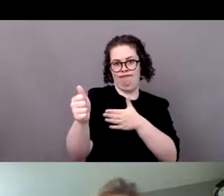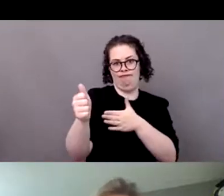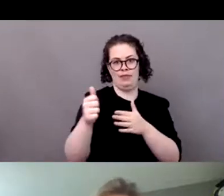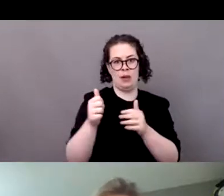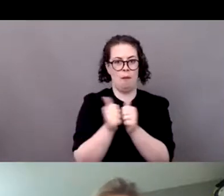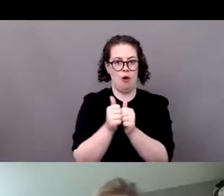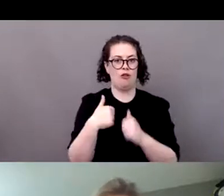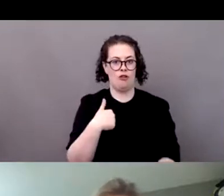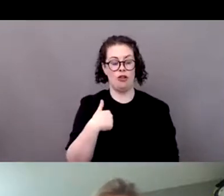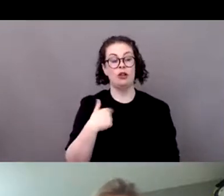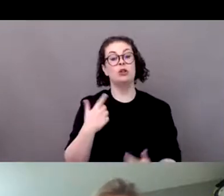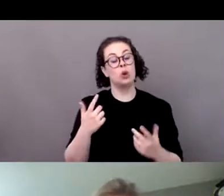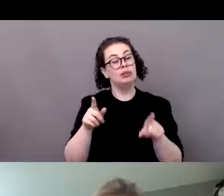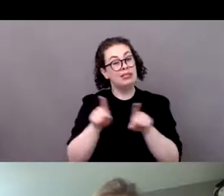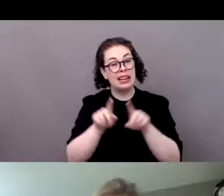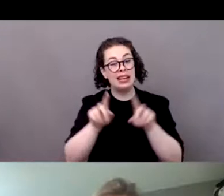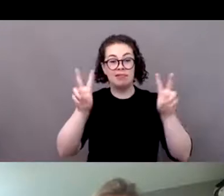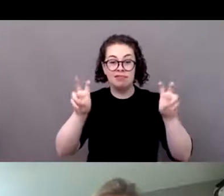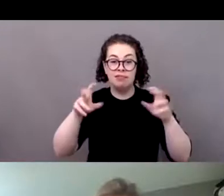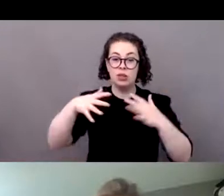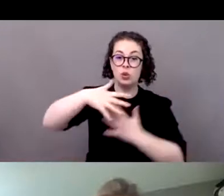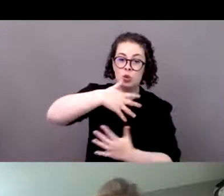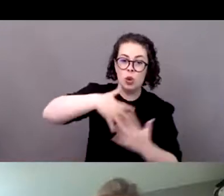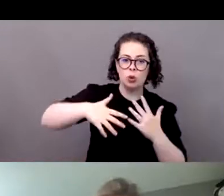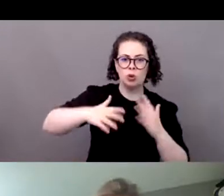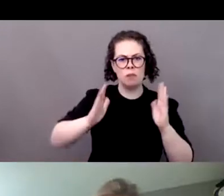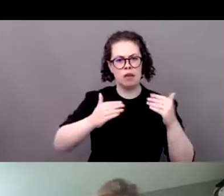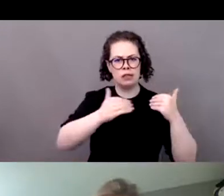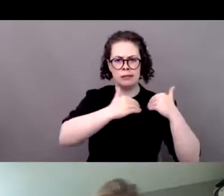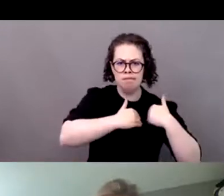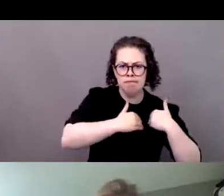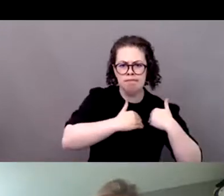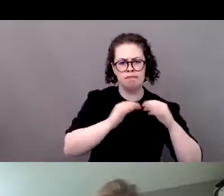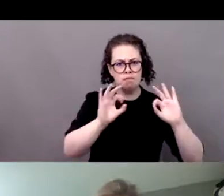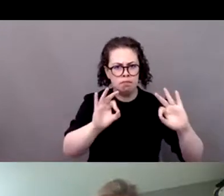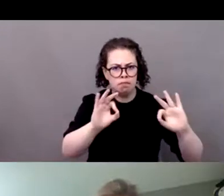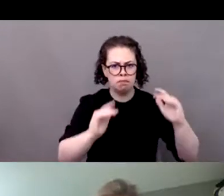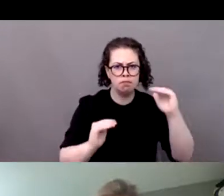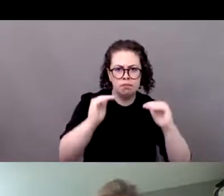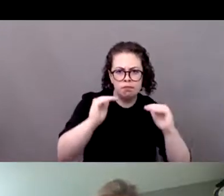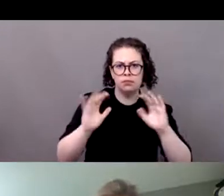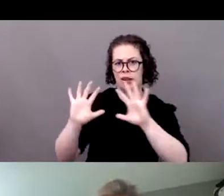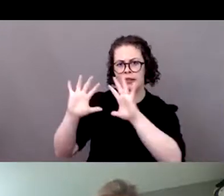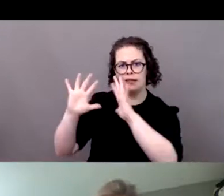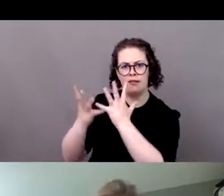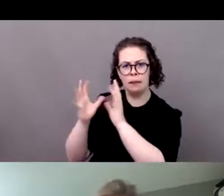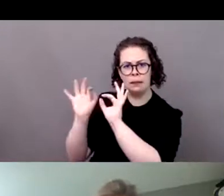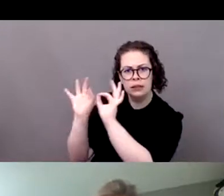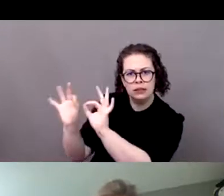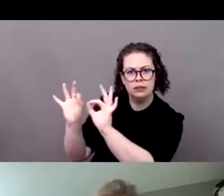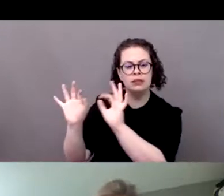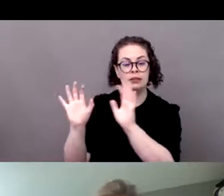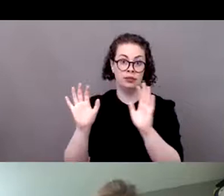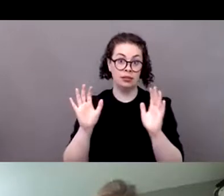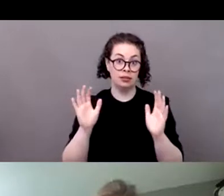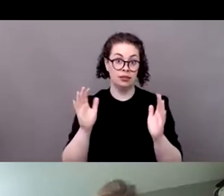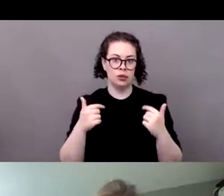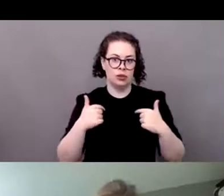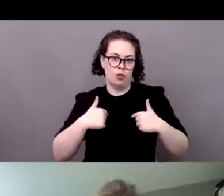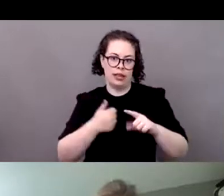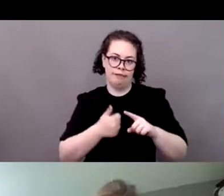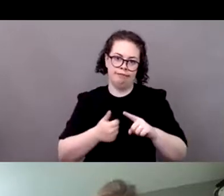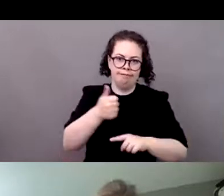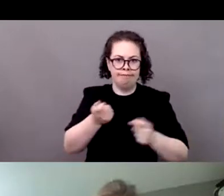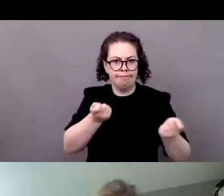responsibility, social responsibility, and inclusion, environment, and involvement and supporters are the main area in which the